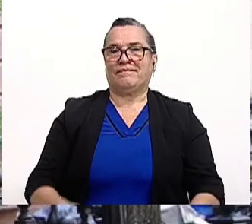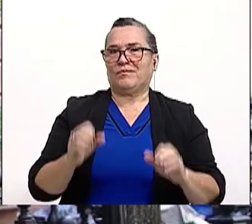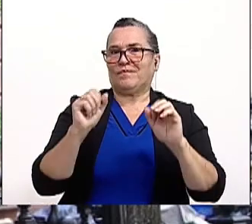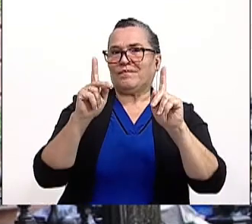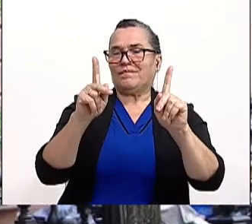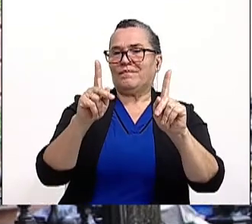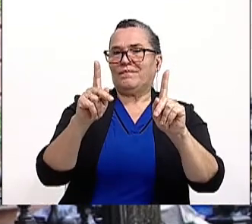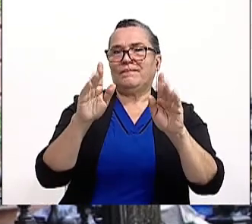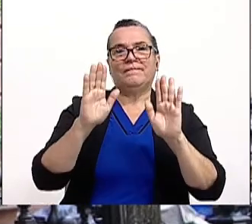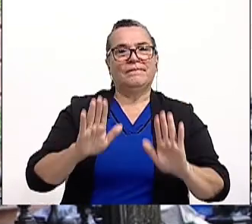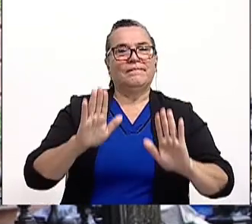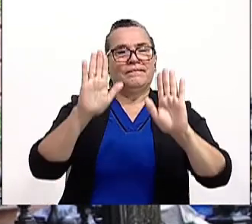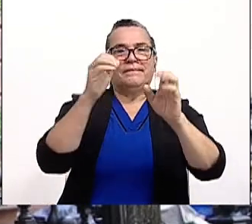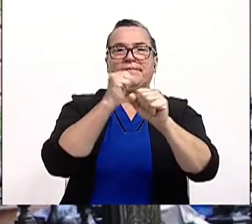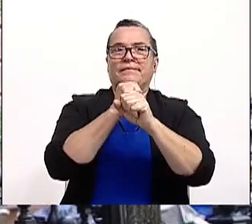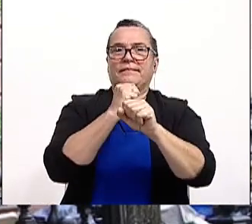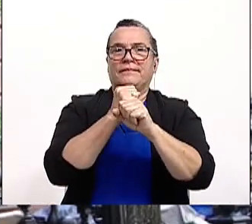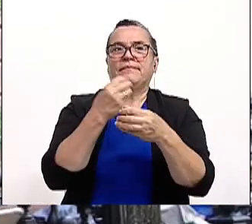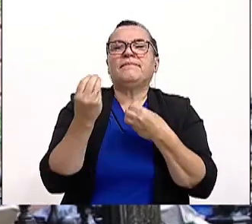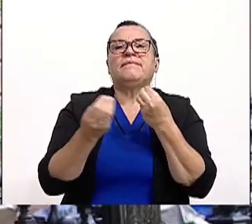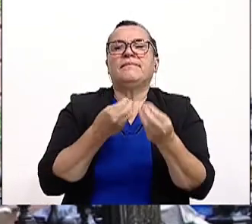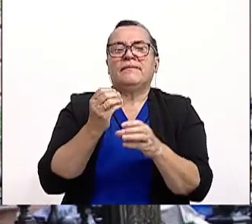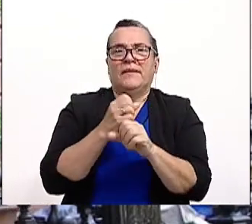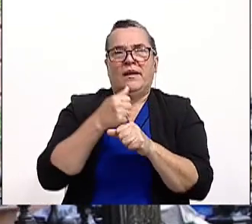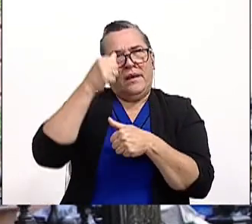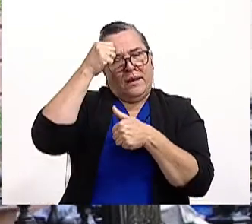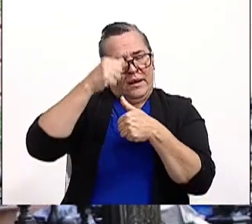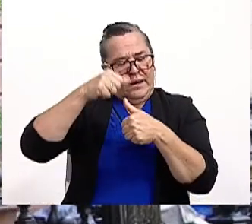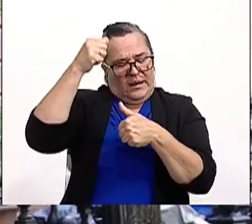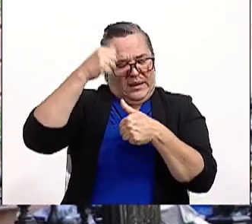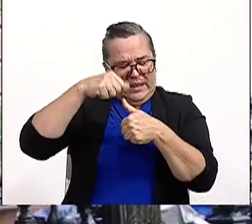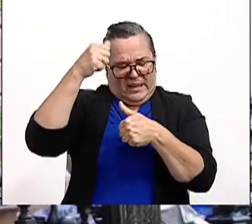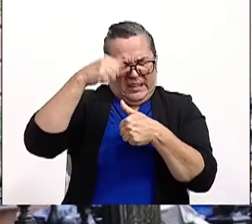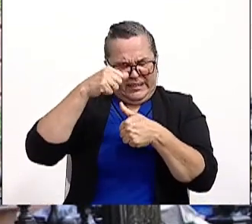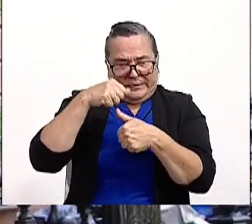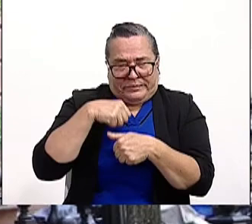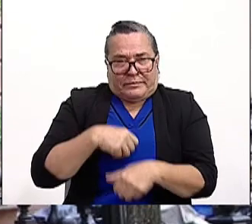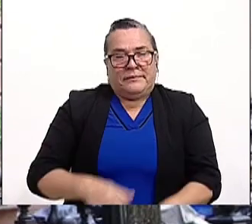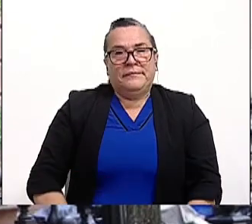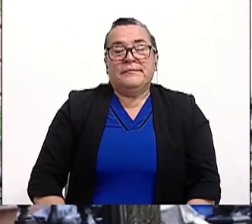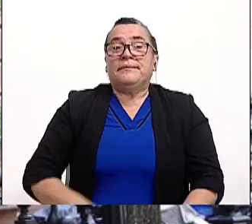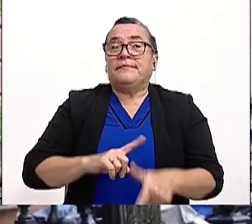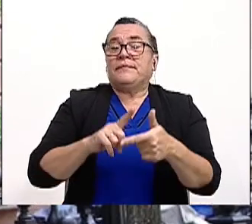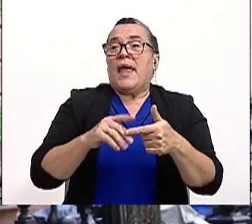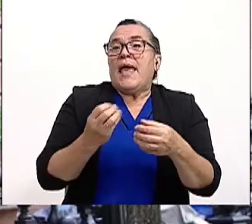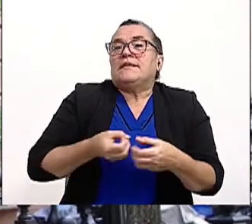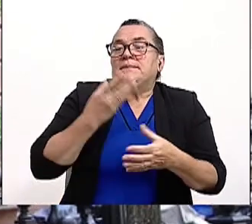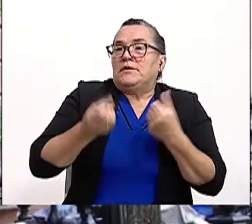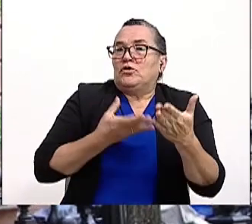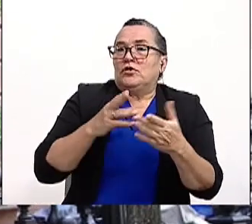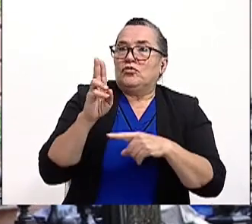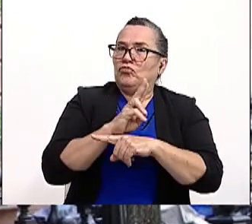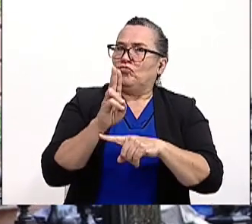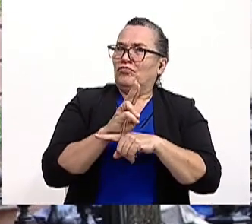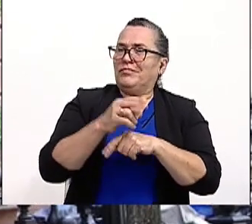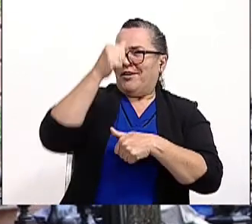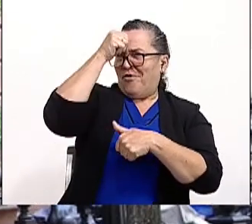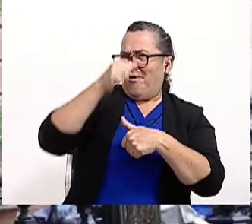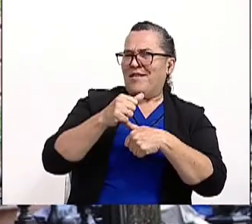Okay, excellent job. Now we'll recall some of the expressions you have to use. So remember, what do you have to